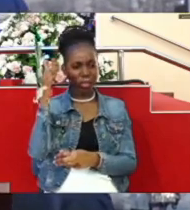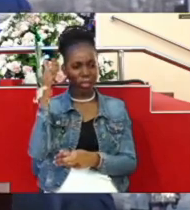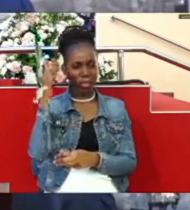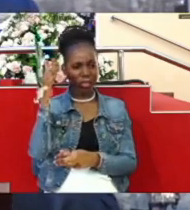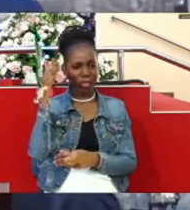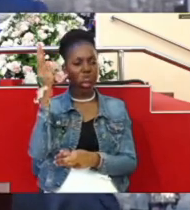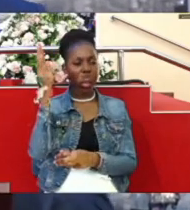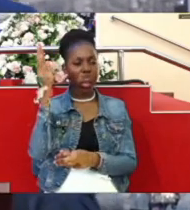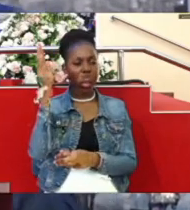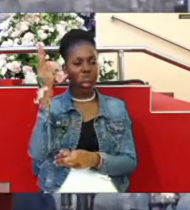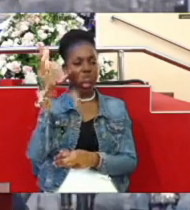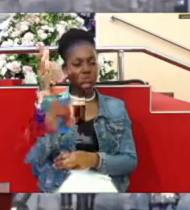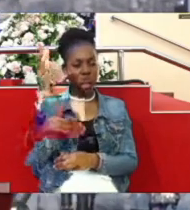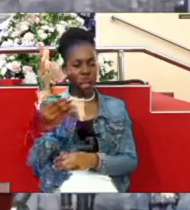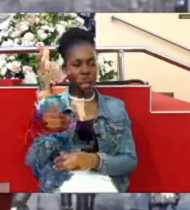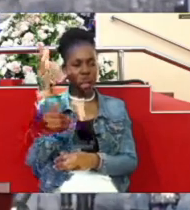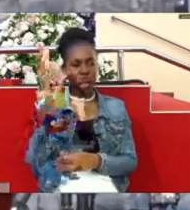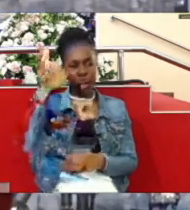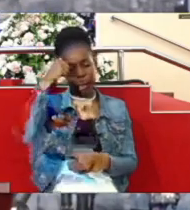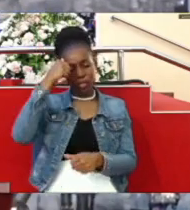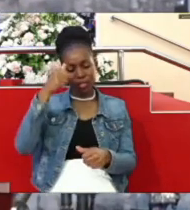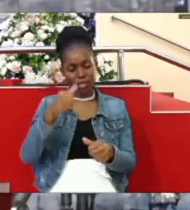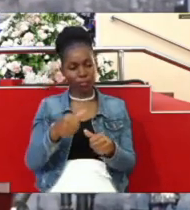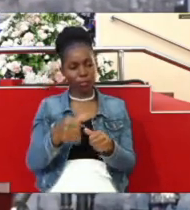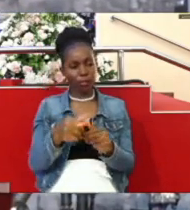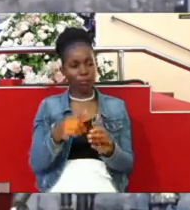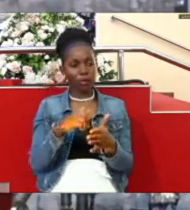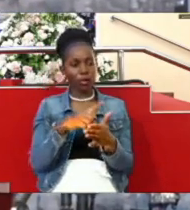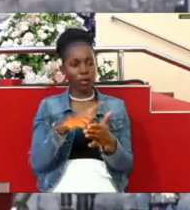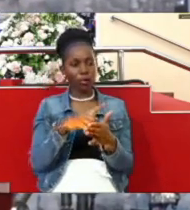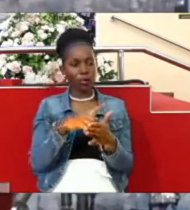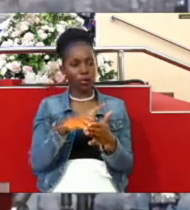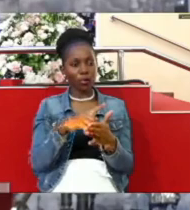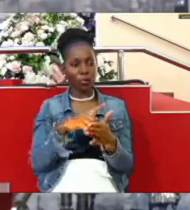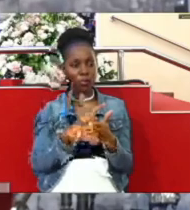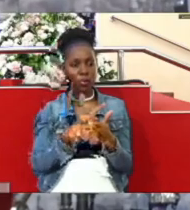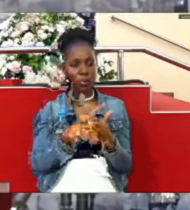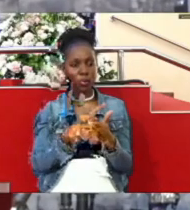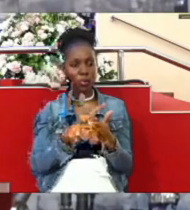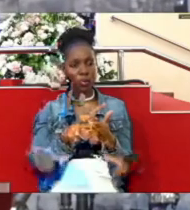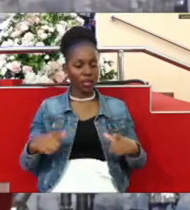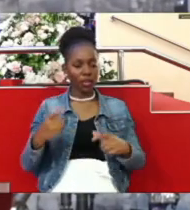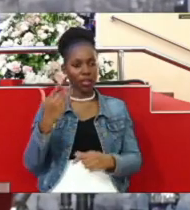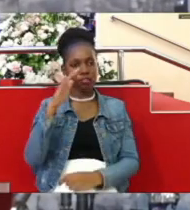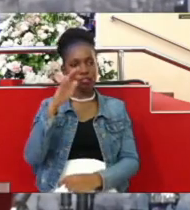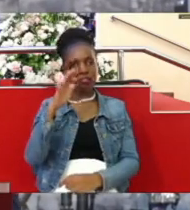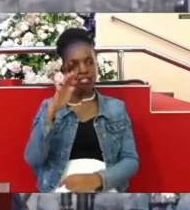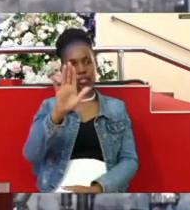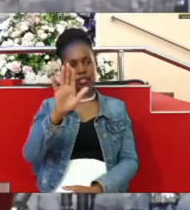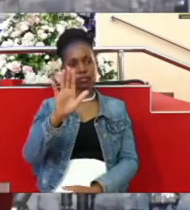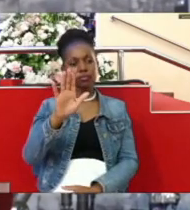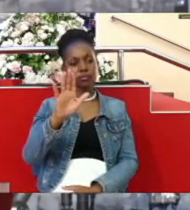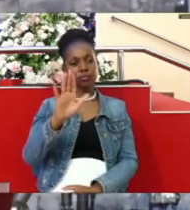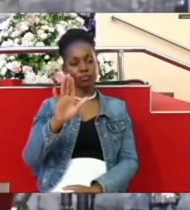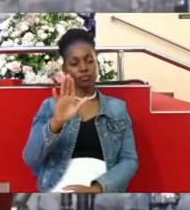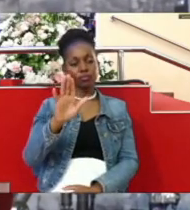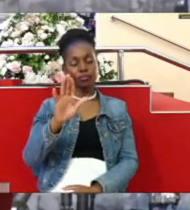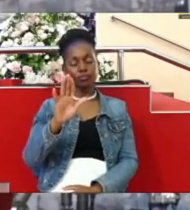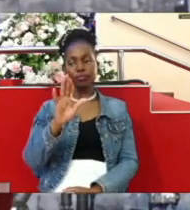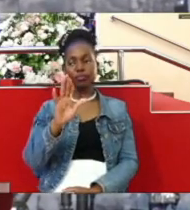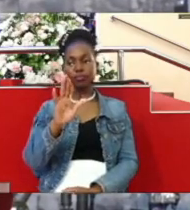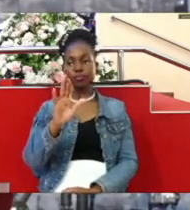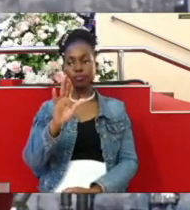Kule amekutoa. And you forget there is a future generation coming after you. Na ukasahau ya kwamba kuna kizazi ambacho